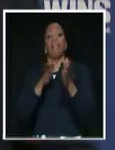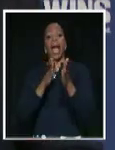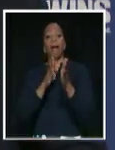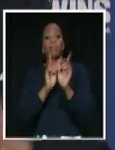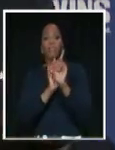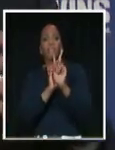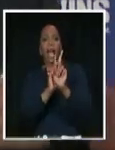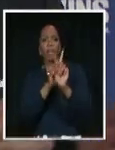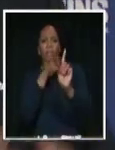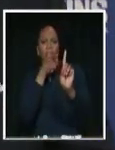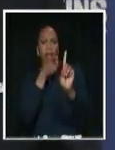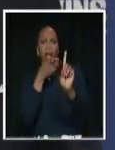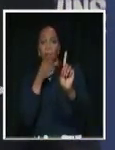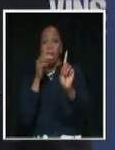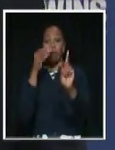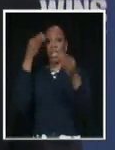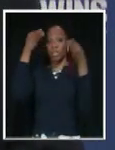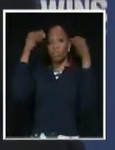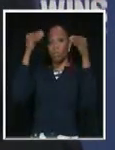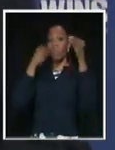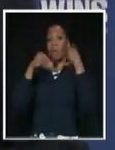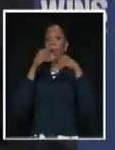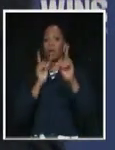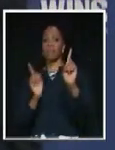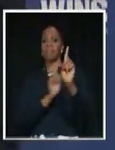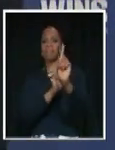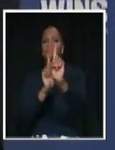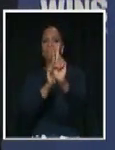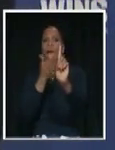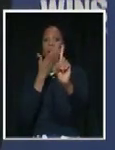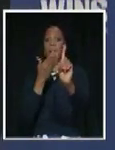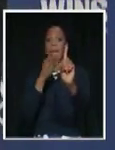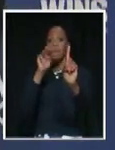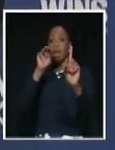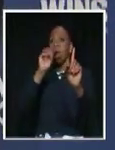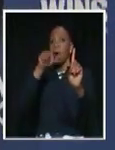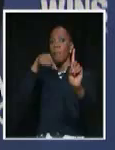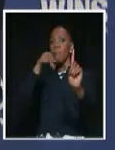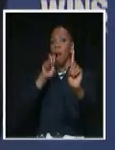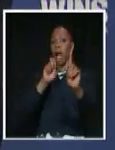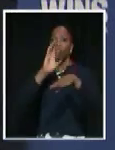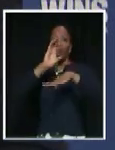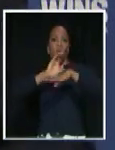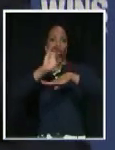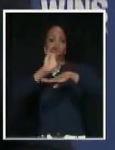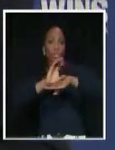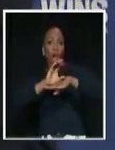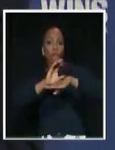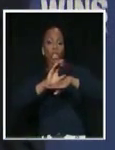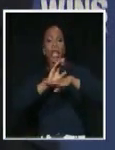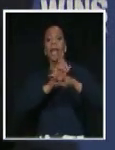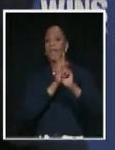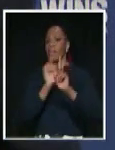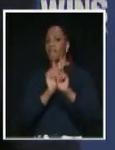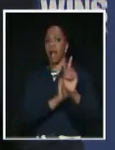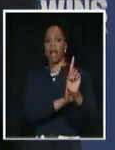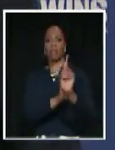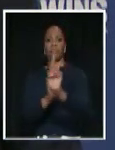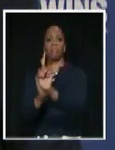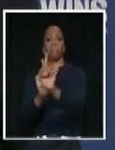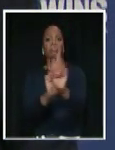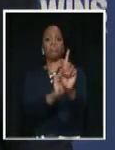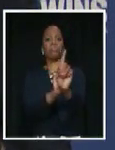supermarket, so they'll follow them into the supermarket. That target may go into a mosque or a church or a temple, and they'll follow them into that house